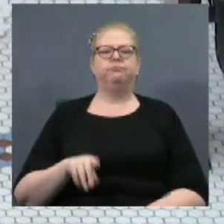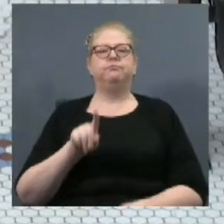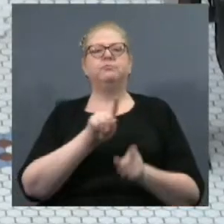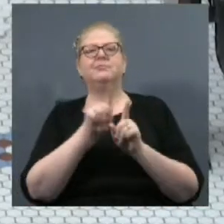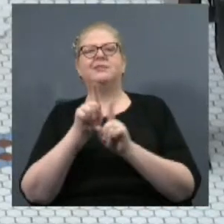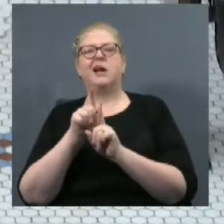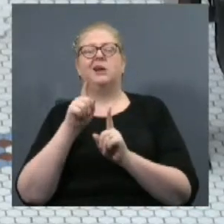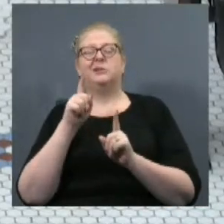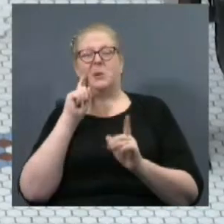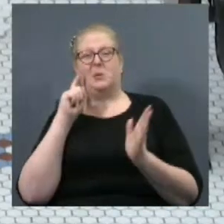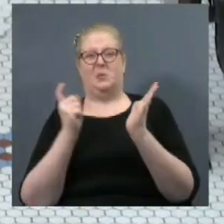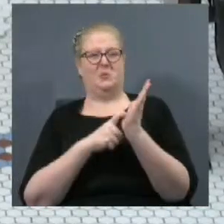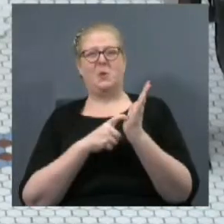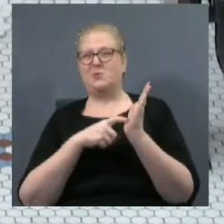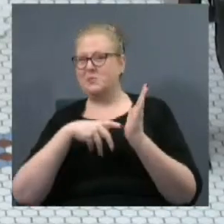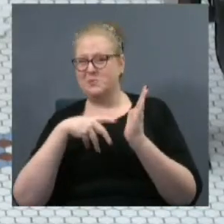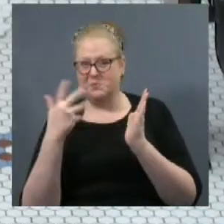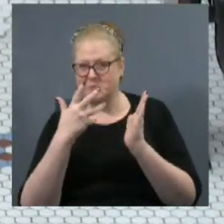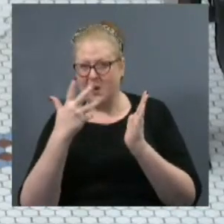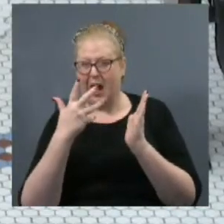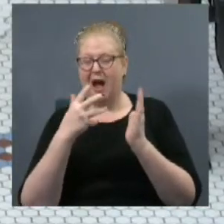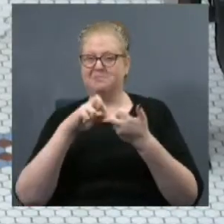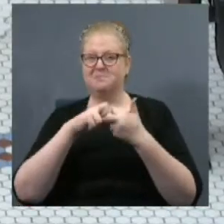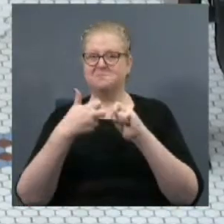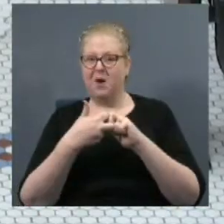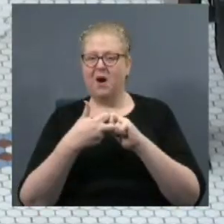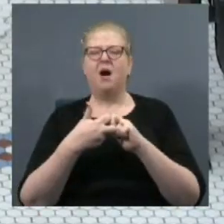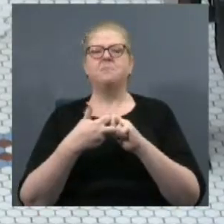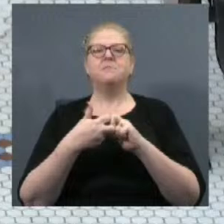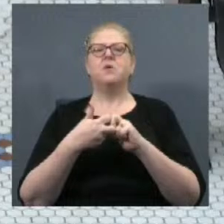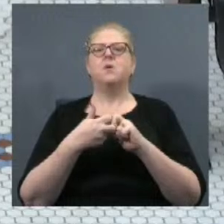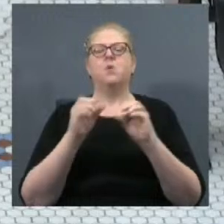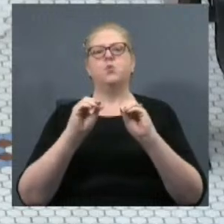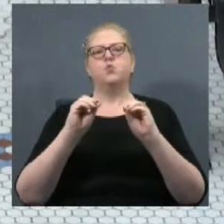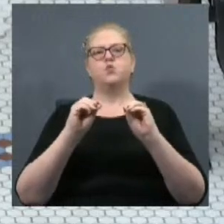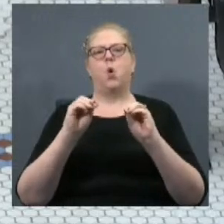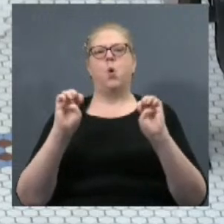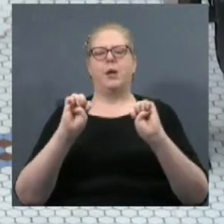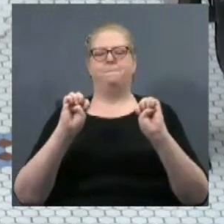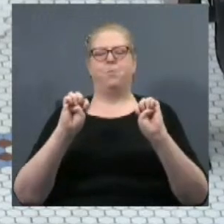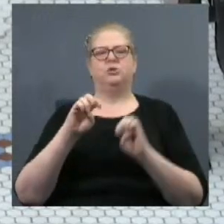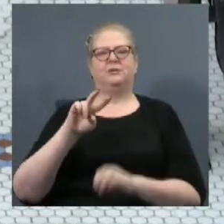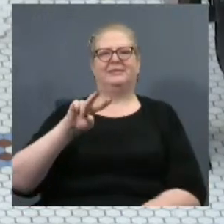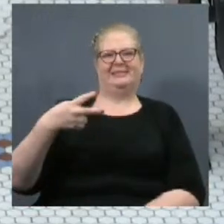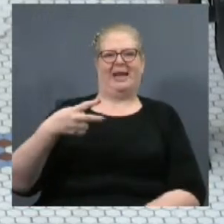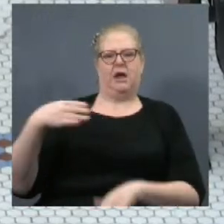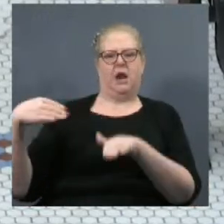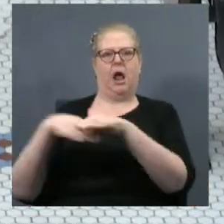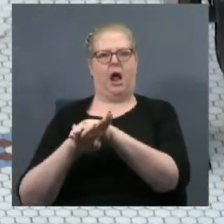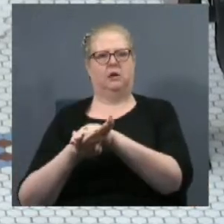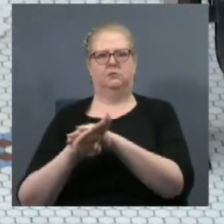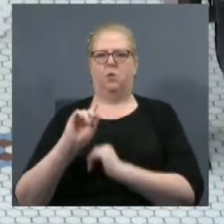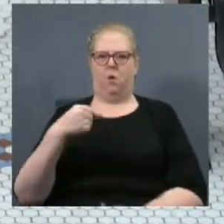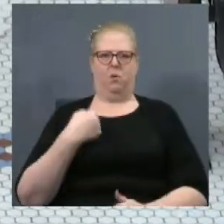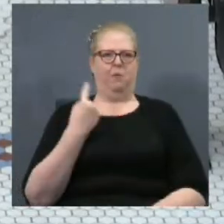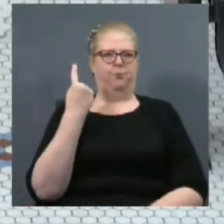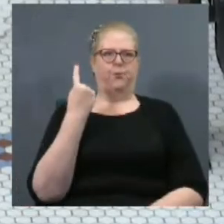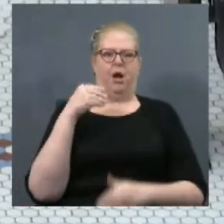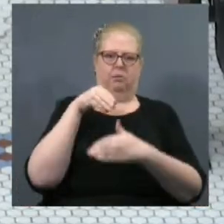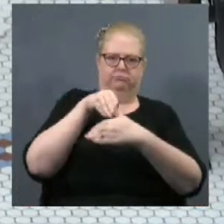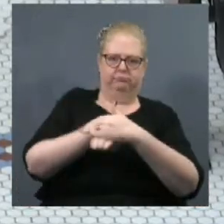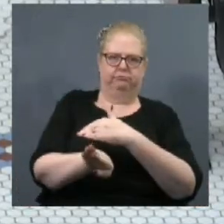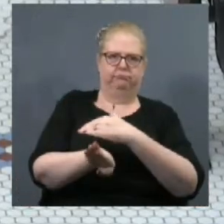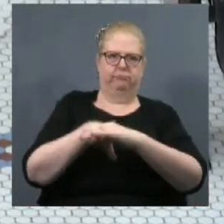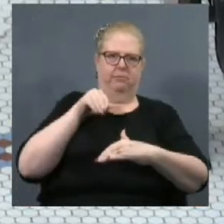an emergency, a secondary access to this property. So if this were to be fully